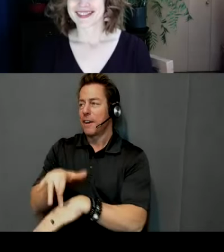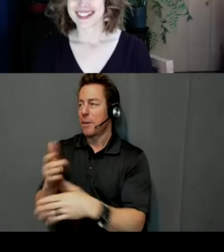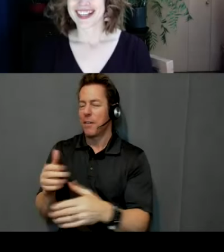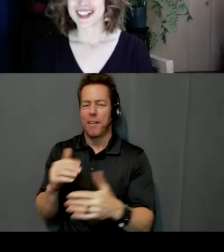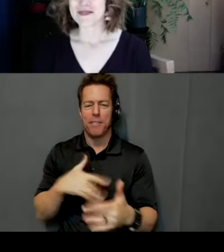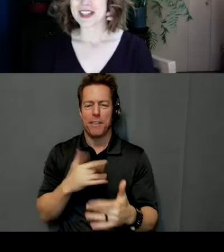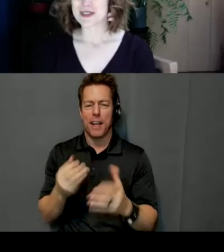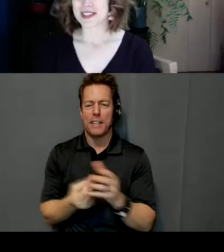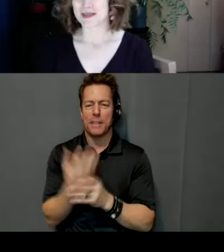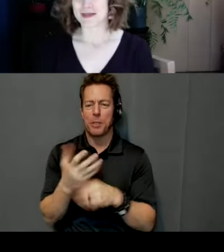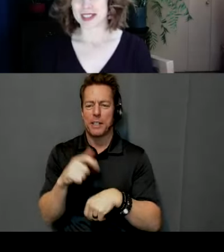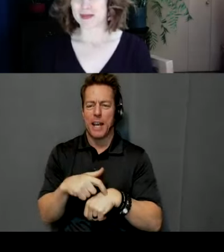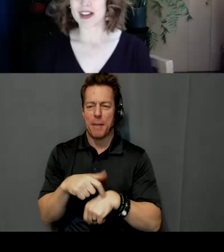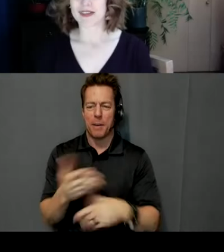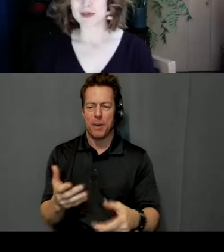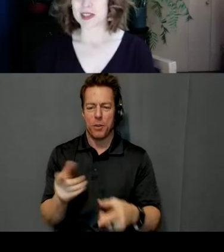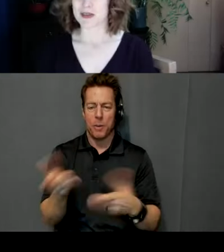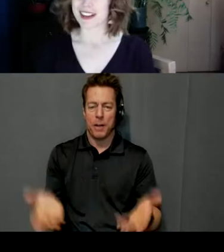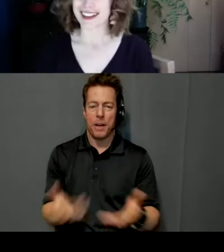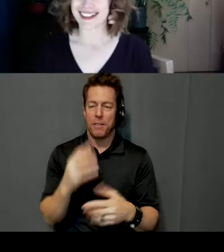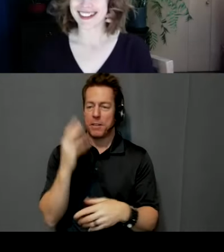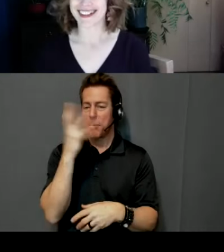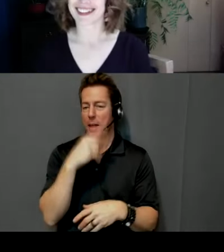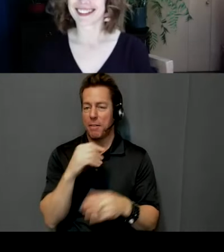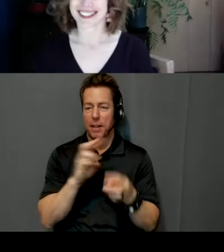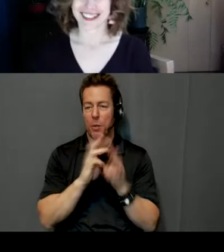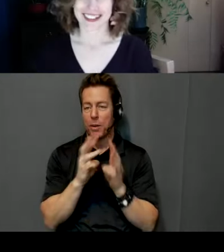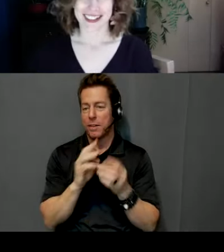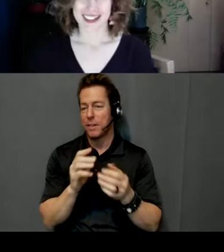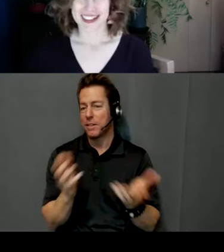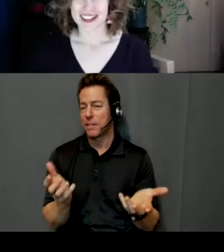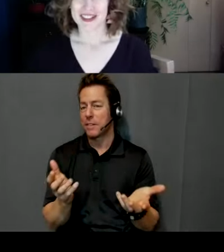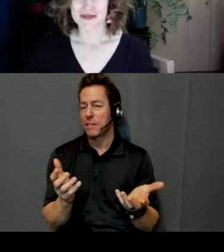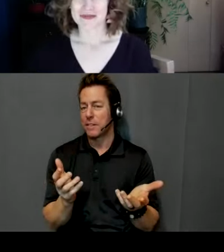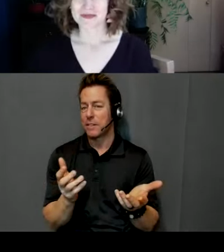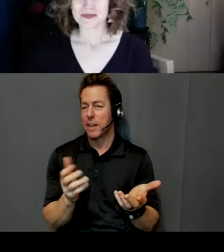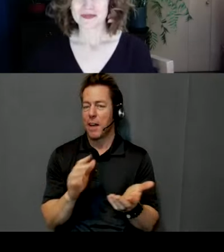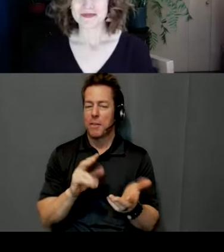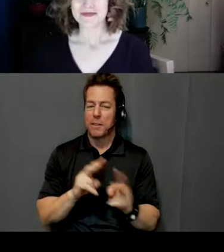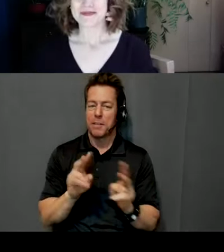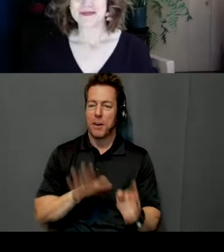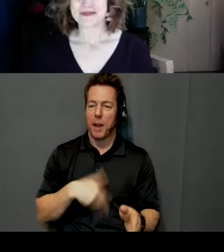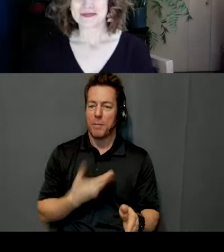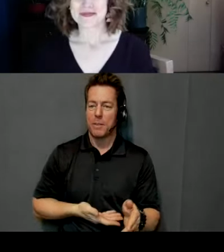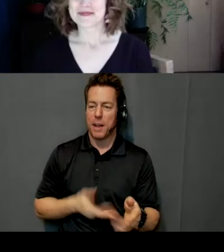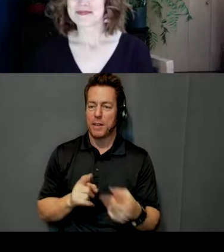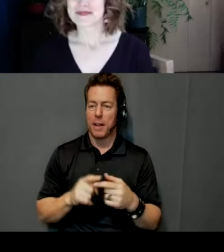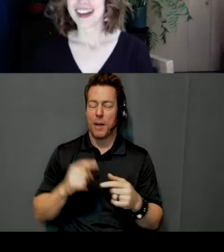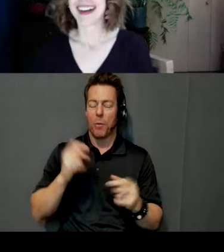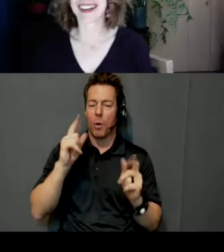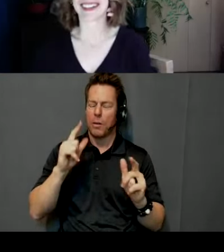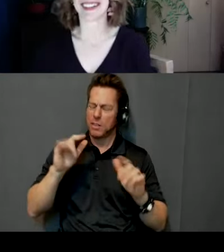here. Yeah, you've been here for some lovely winter weather. Yeah, I was very upset when I woke up to snow the other